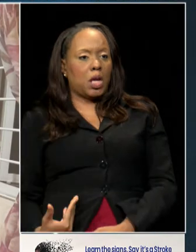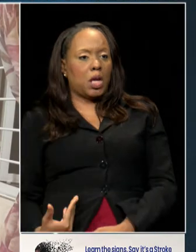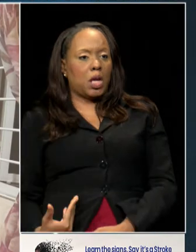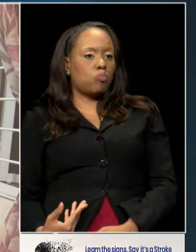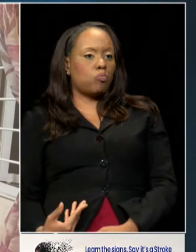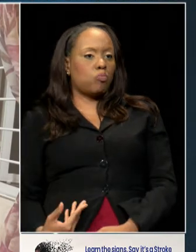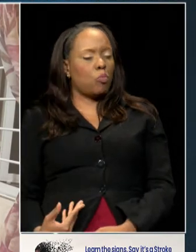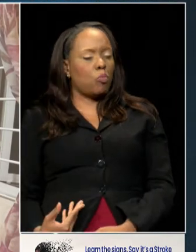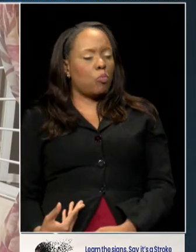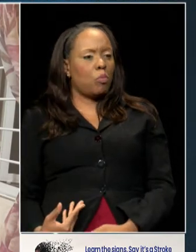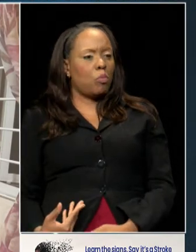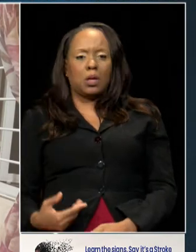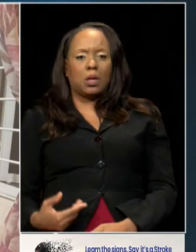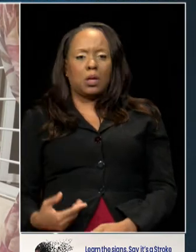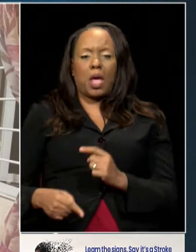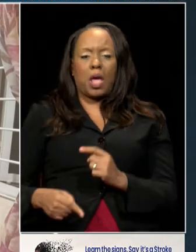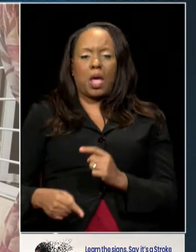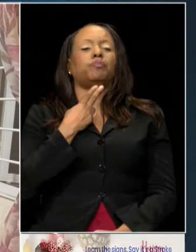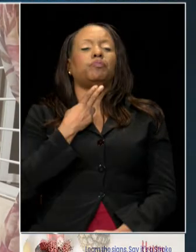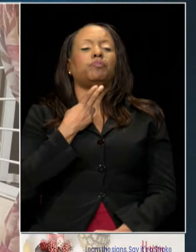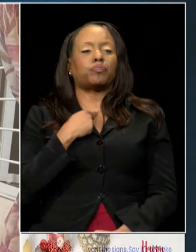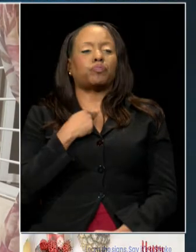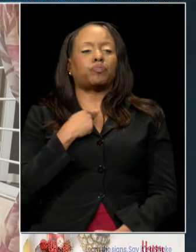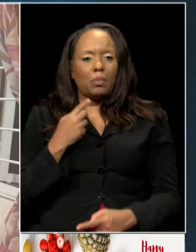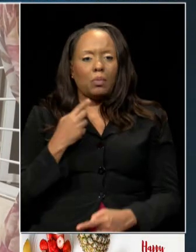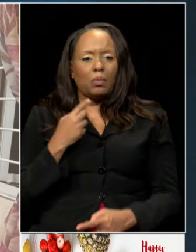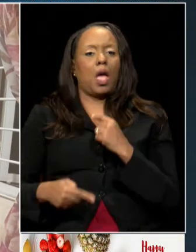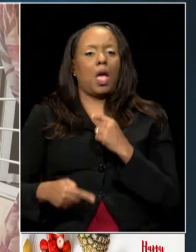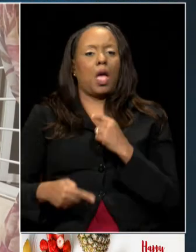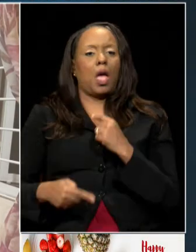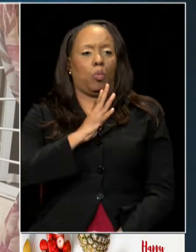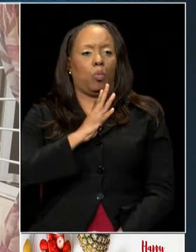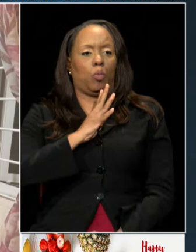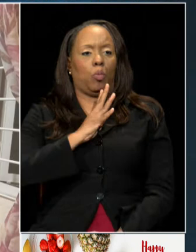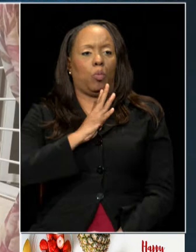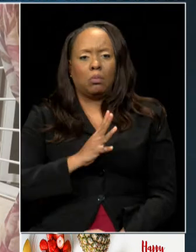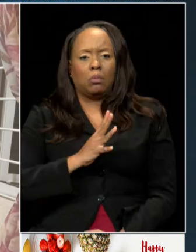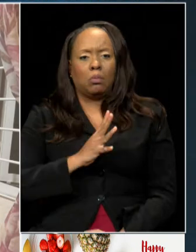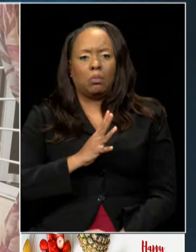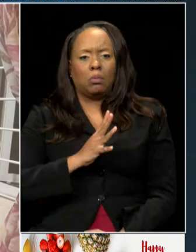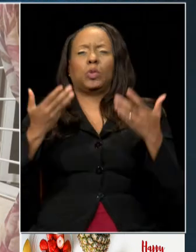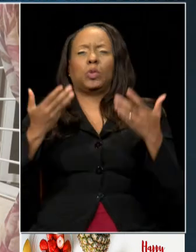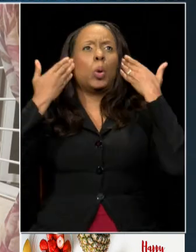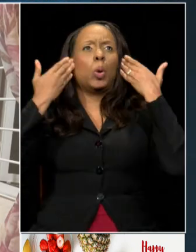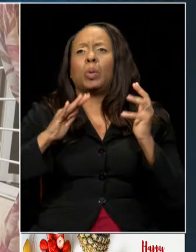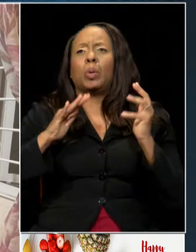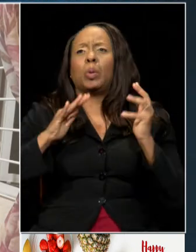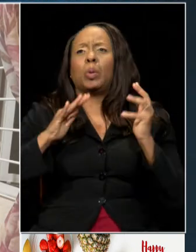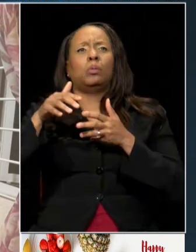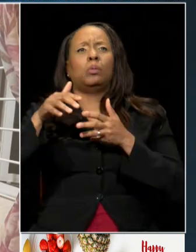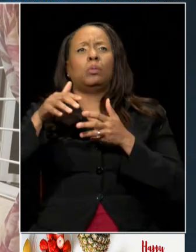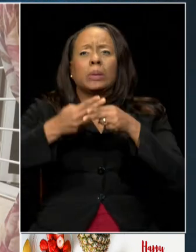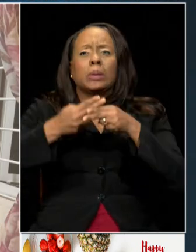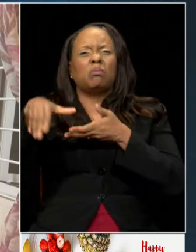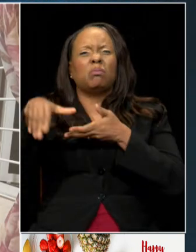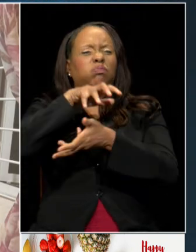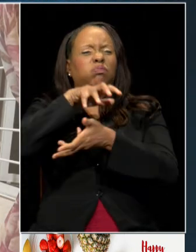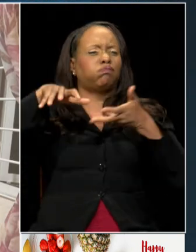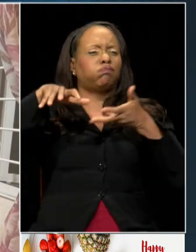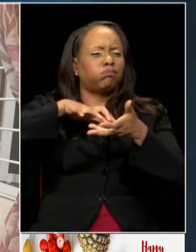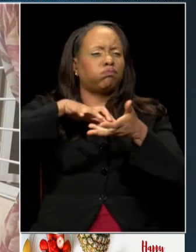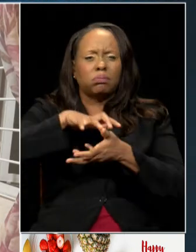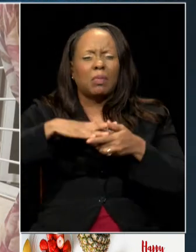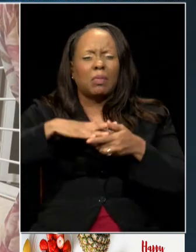able to speak, not being able to know where they are, what their name is, that type of thing. So